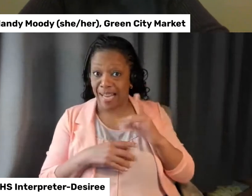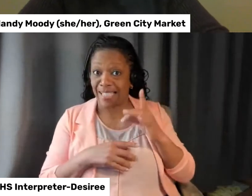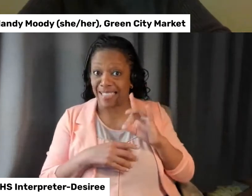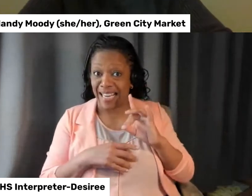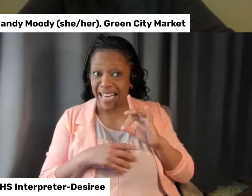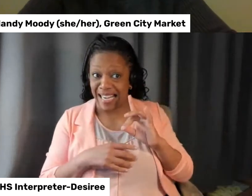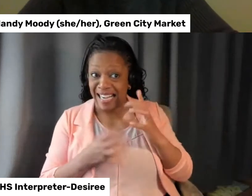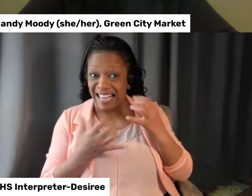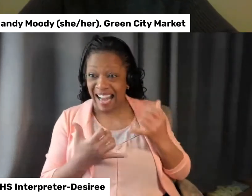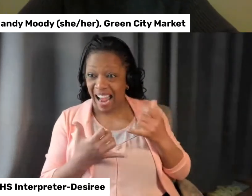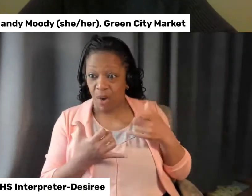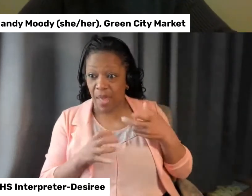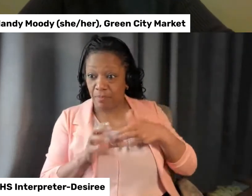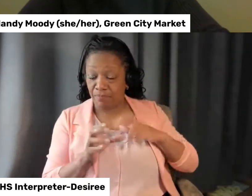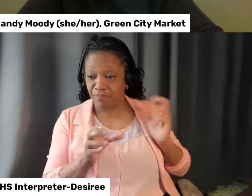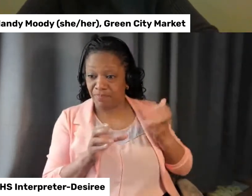but